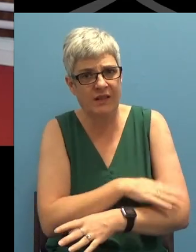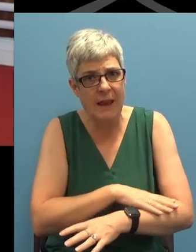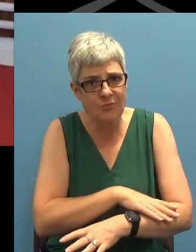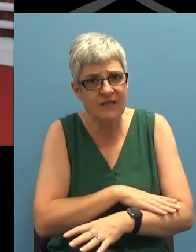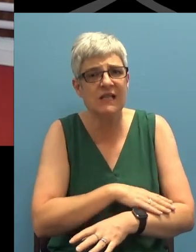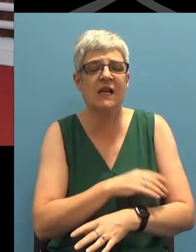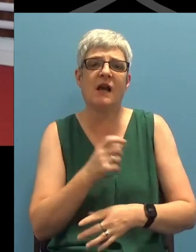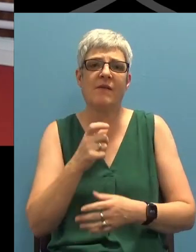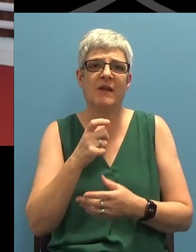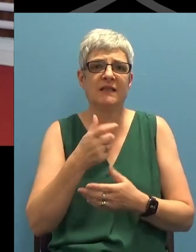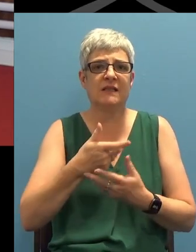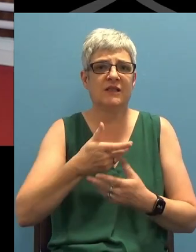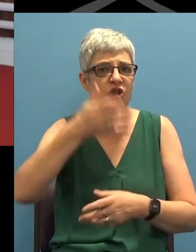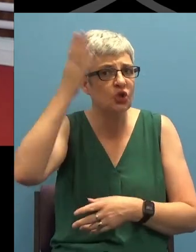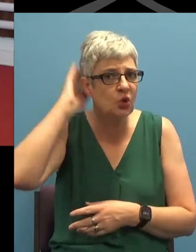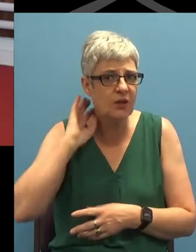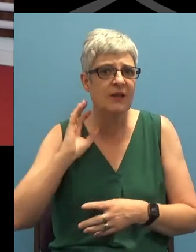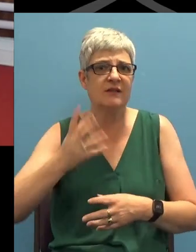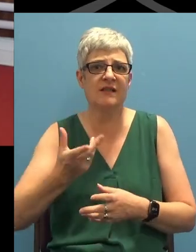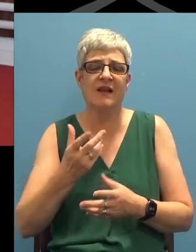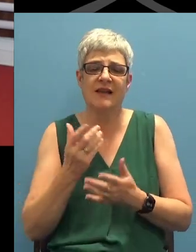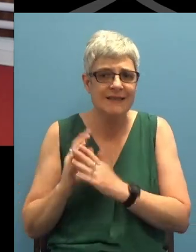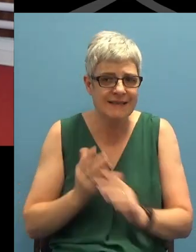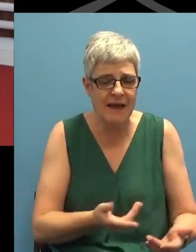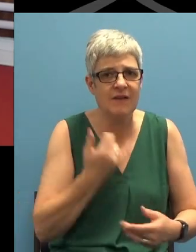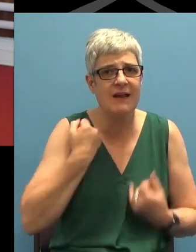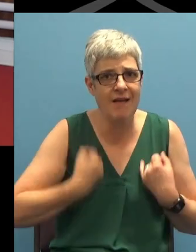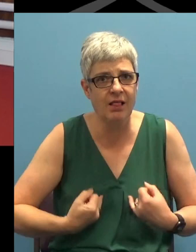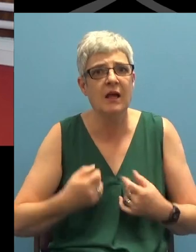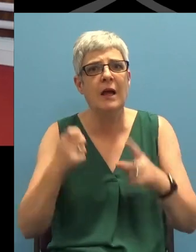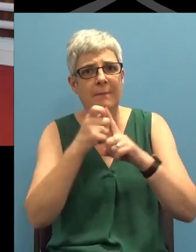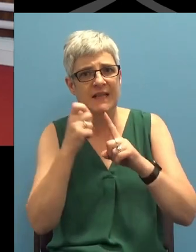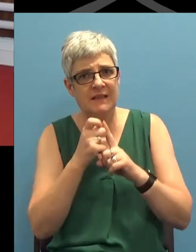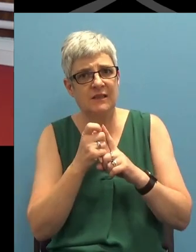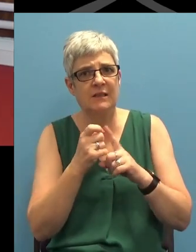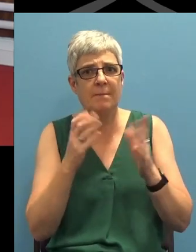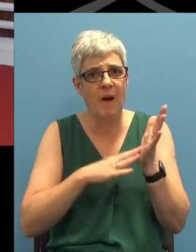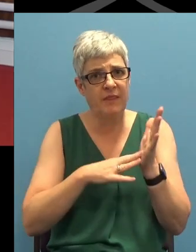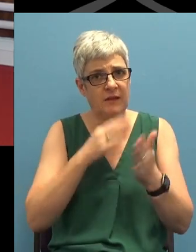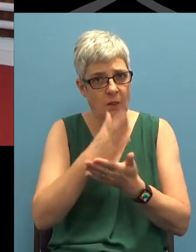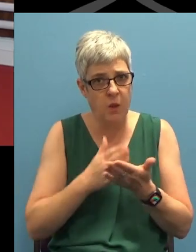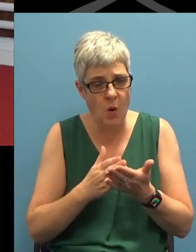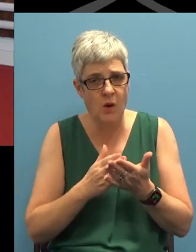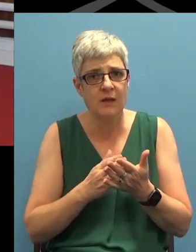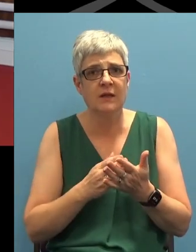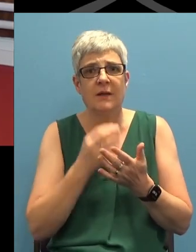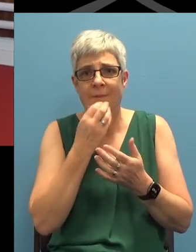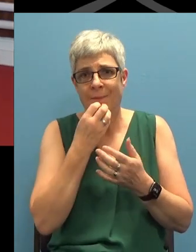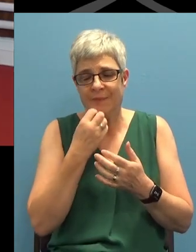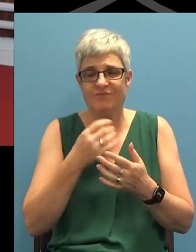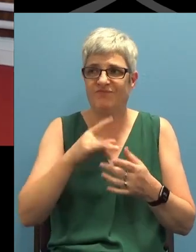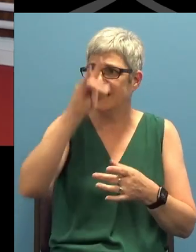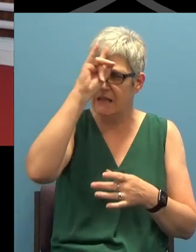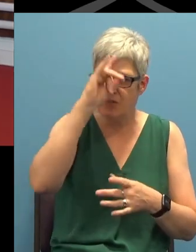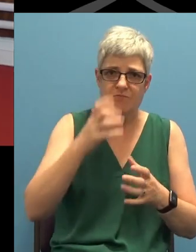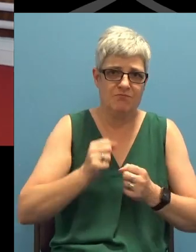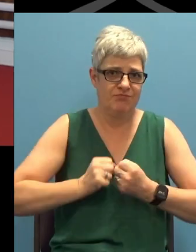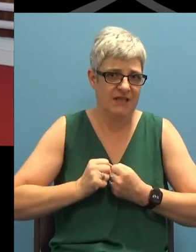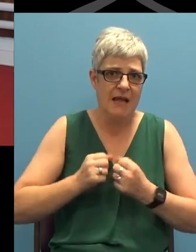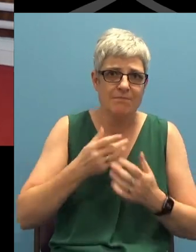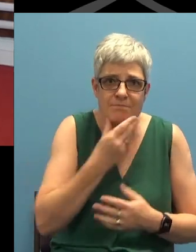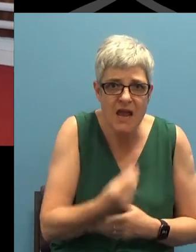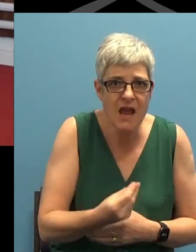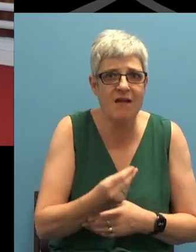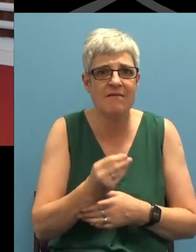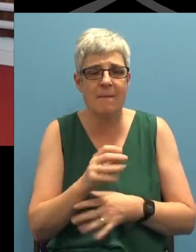servant is ill, Peter's fevered mother-in-law, the disciples in a boat during a storm, demon-possessed men, a paralyzed